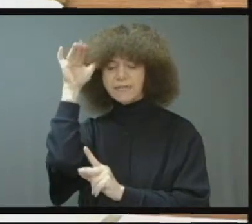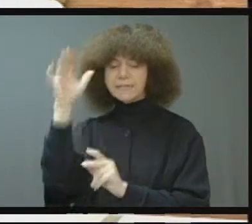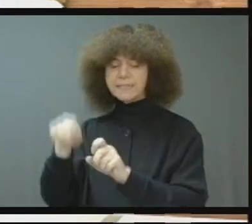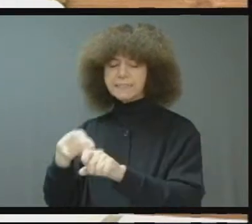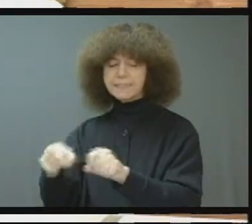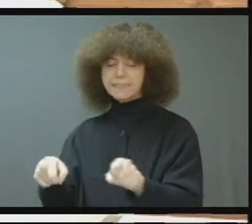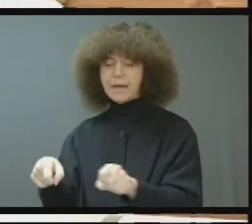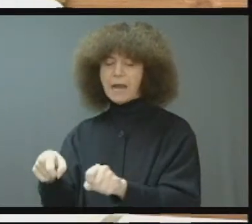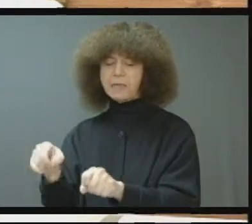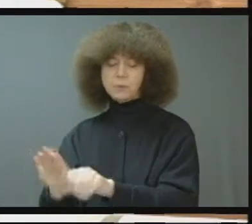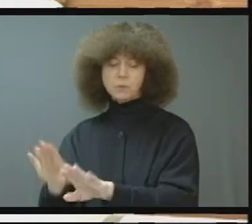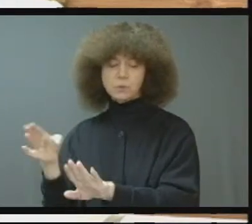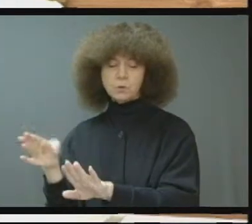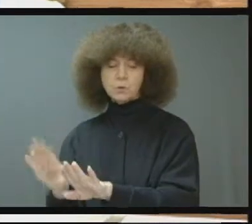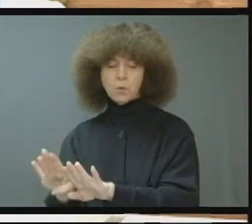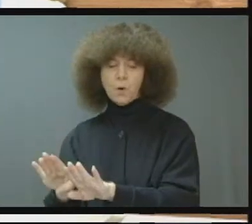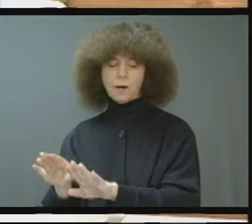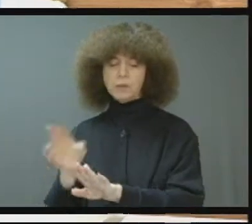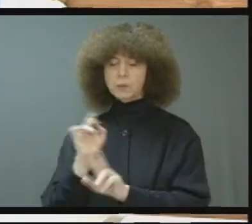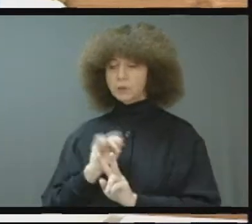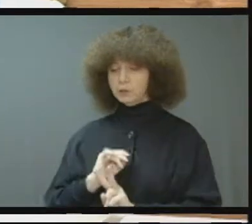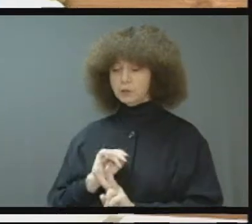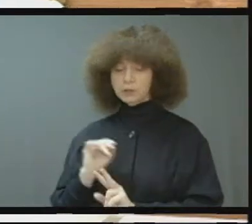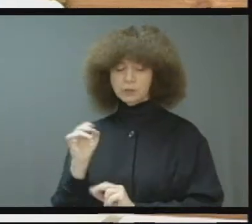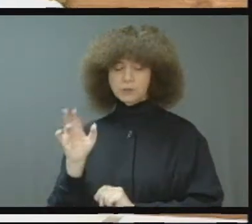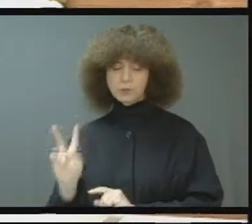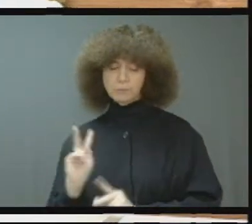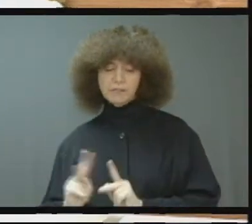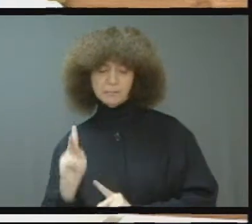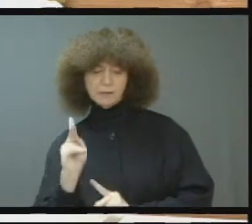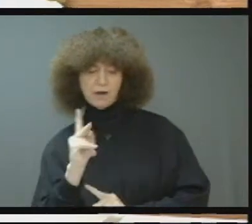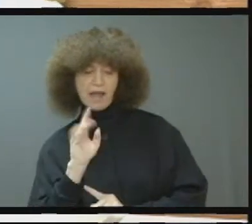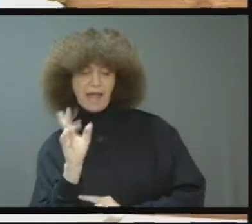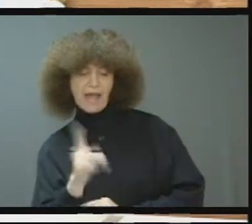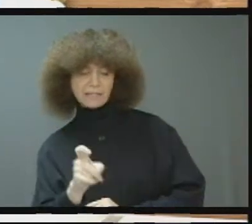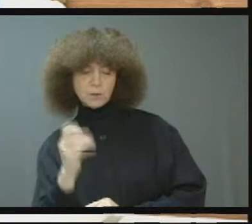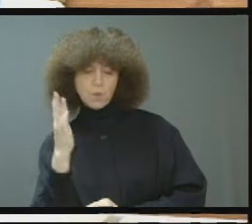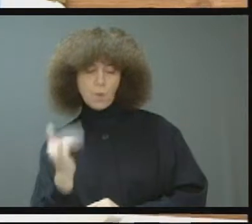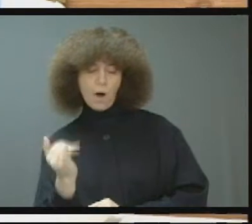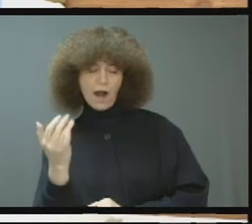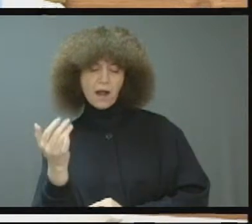they untied it, some people standing there asked, "What are you doing untying that colt?"